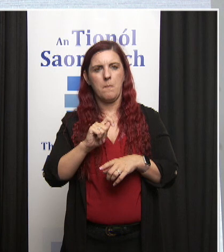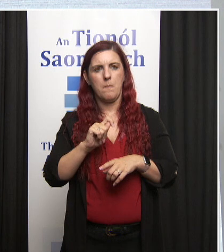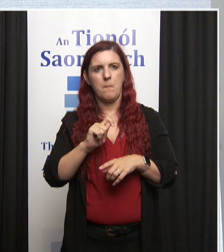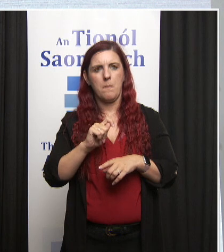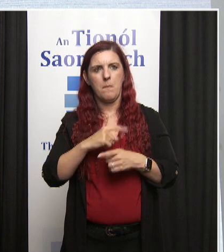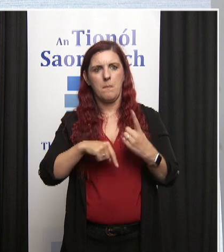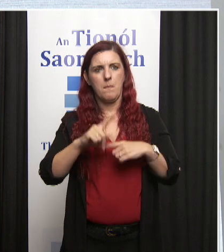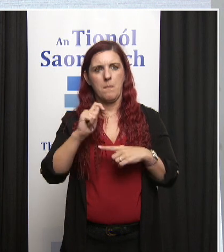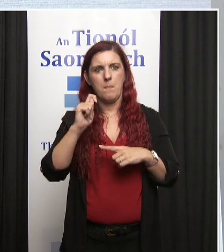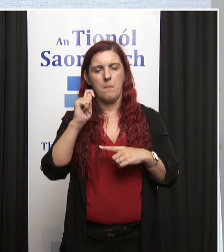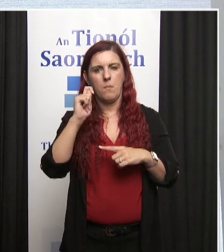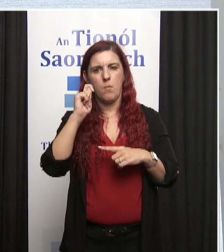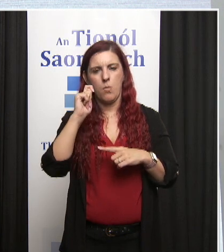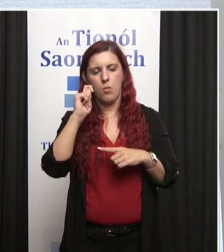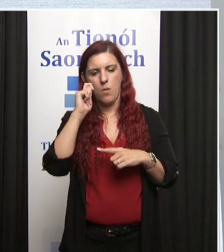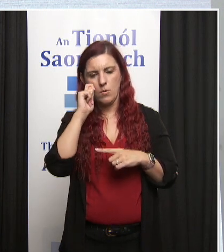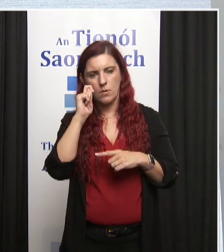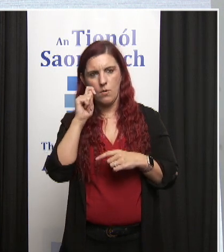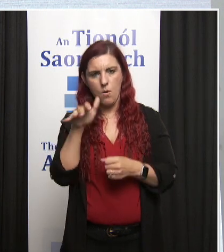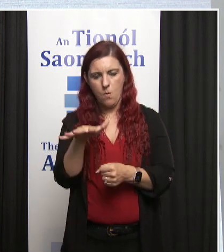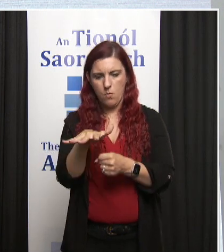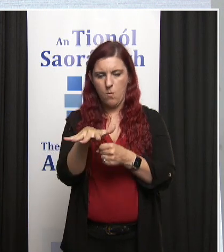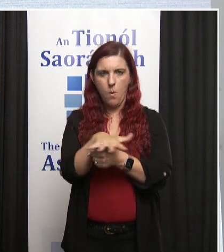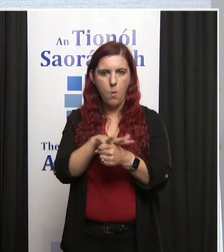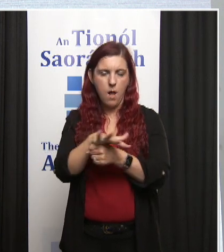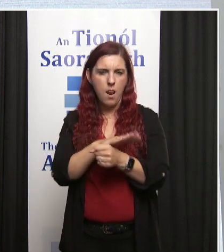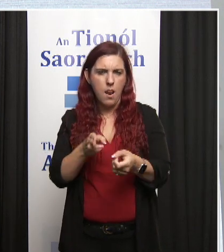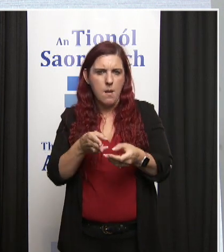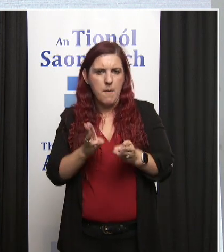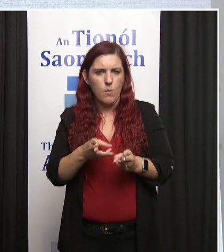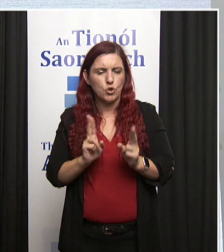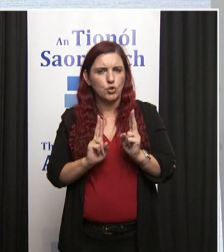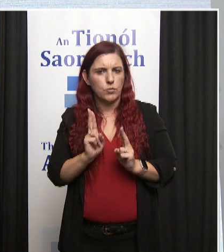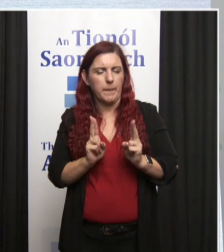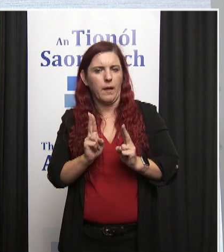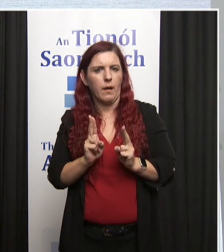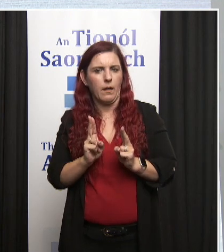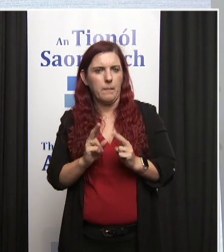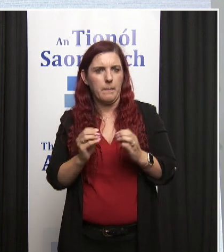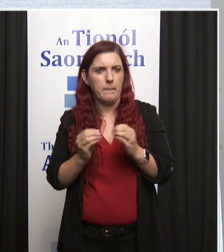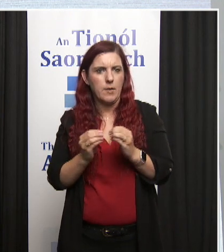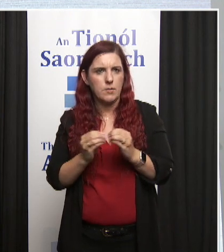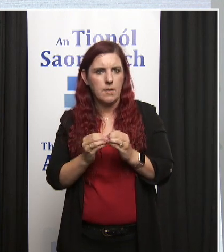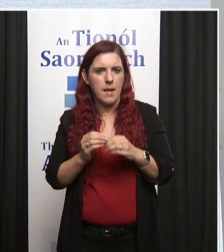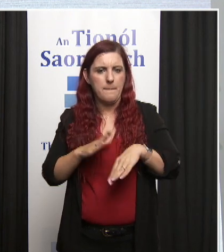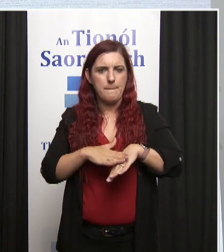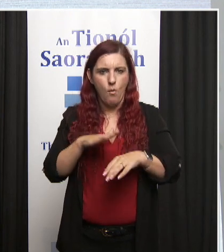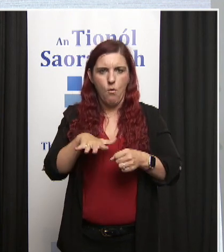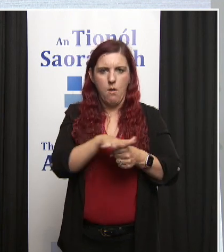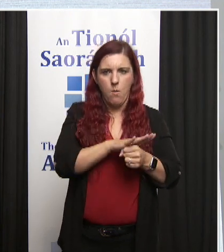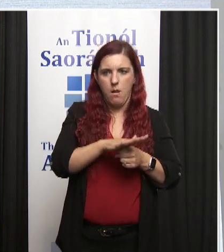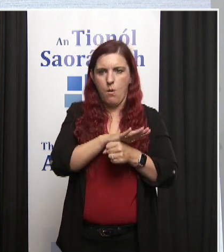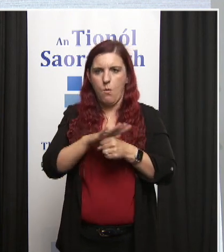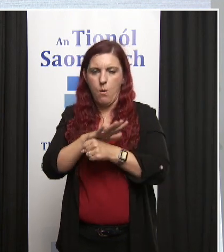a localness should be highlighted in terms of a more localized system in terms of